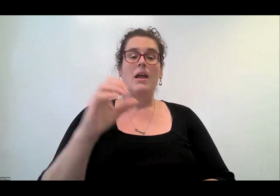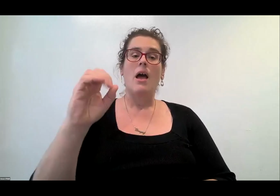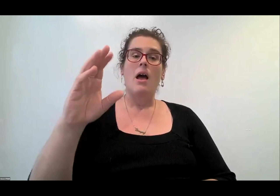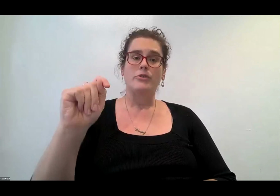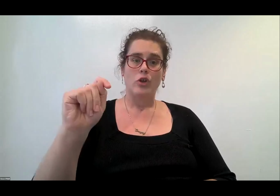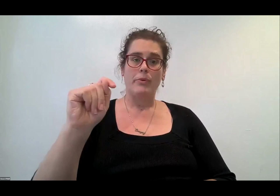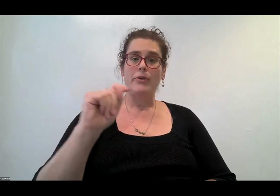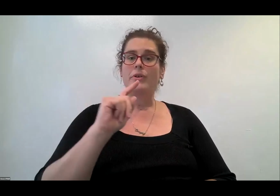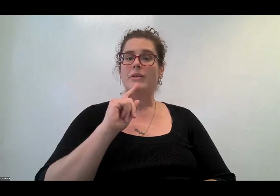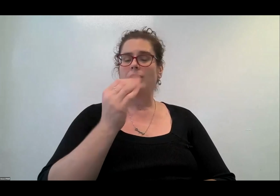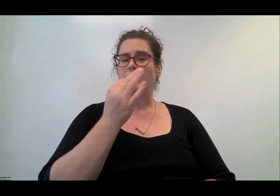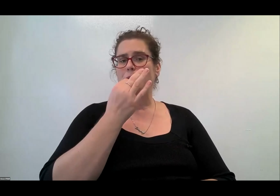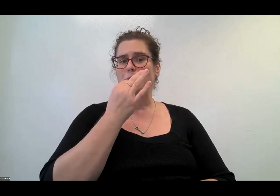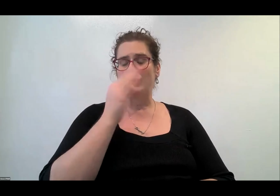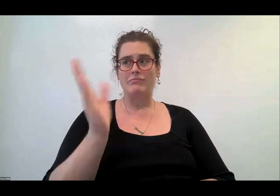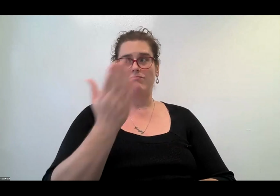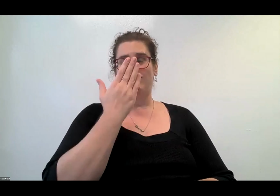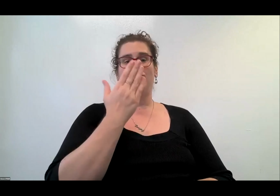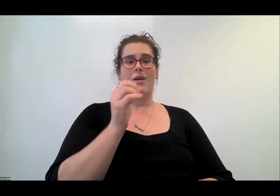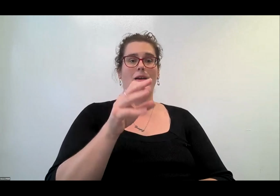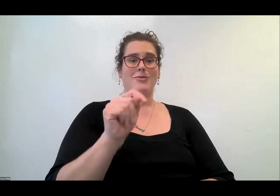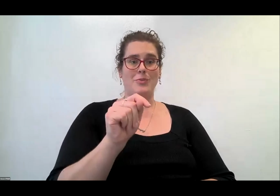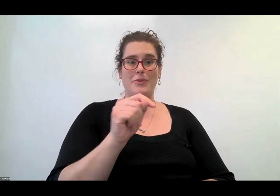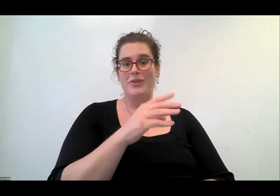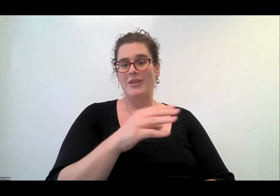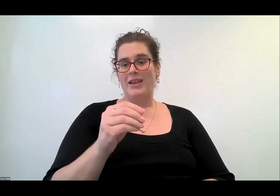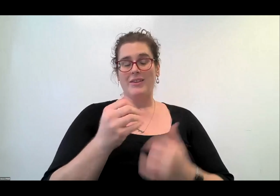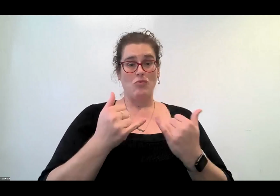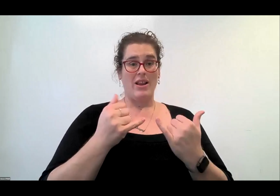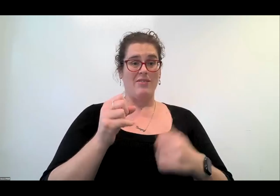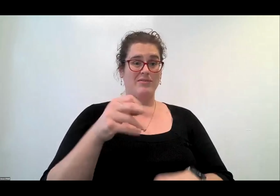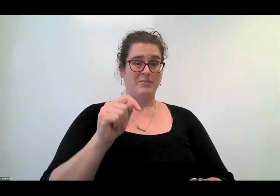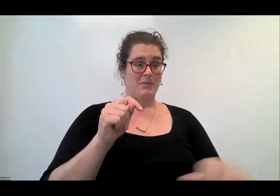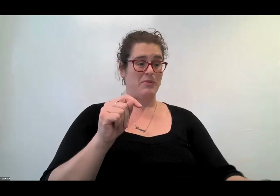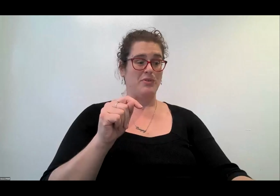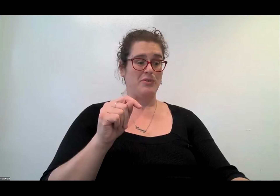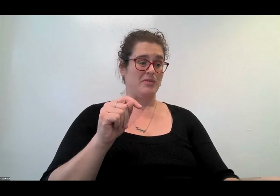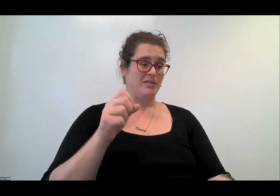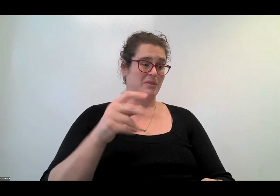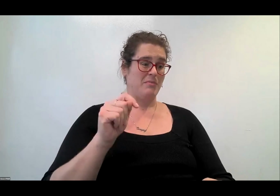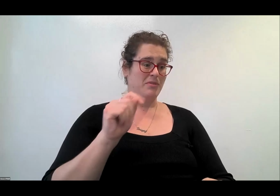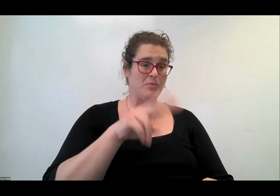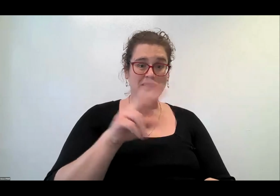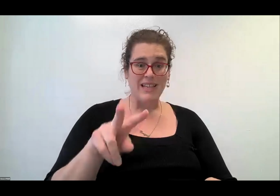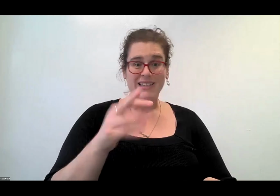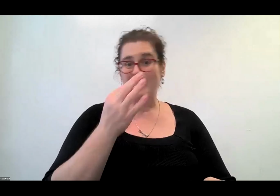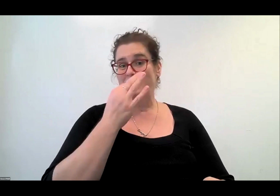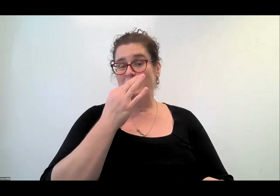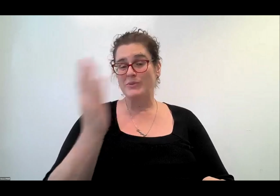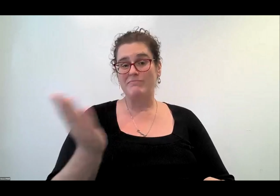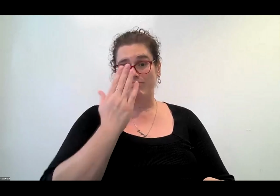is just around the corner. And as people may recall, legislation, or we